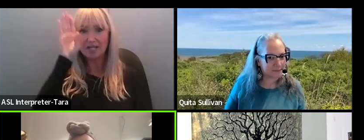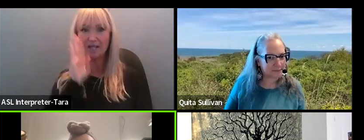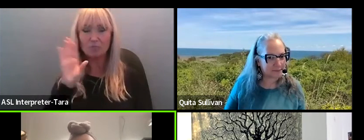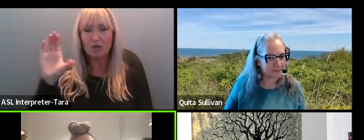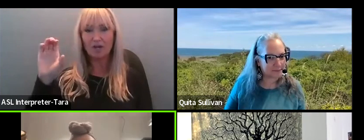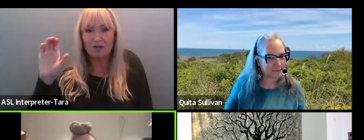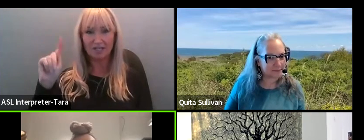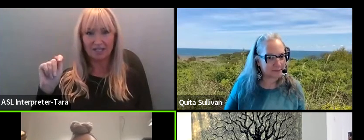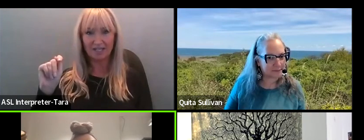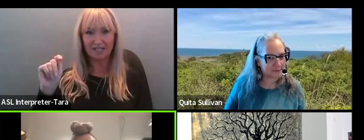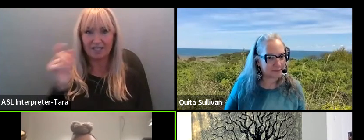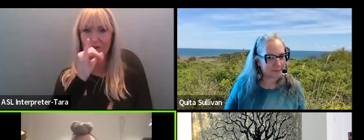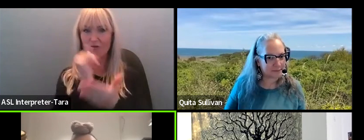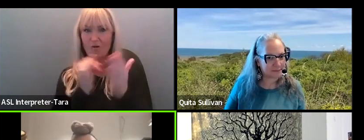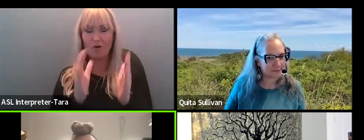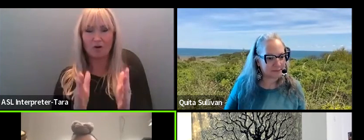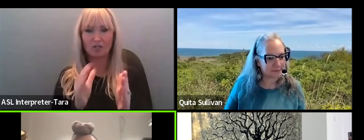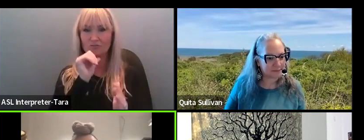artists don't have,